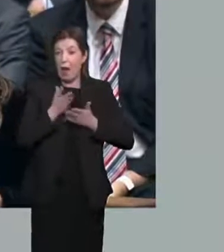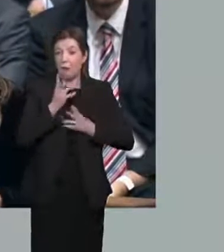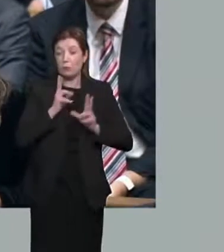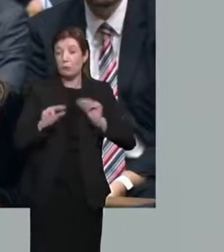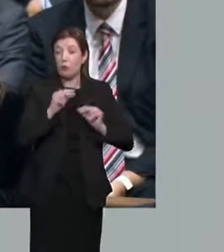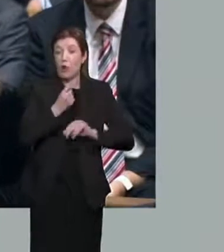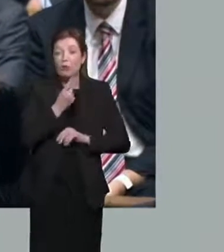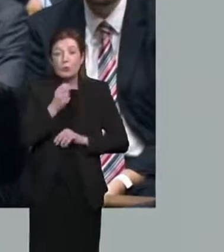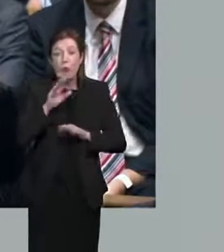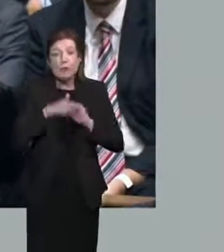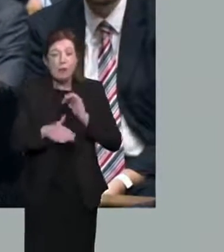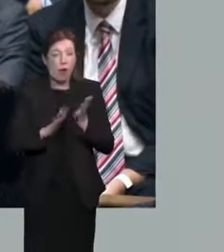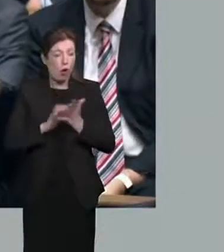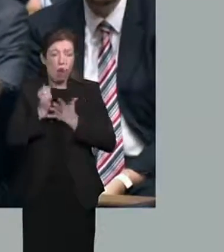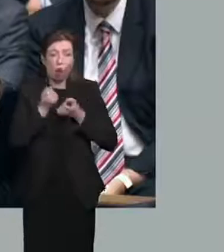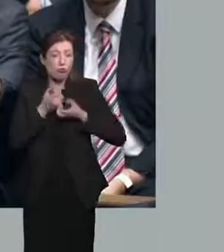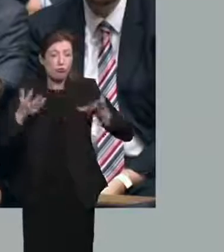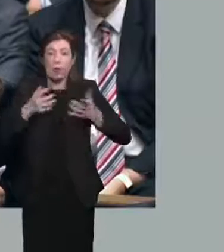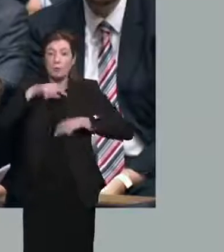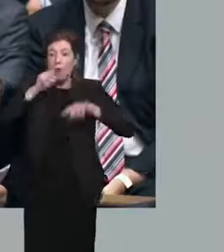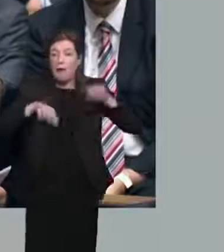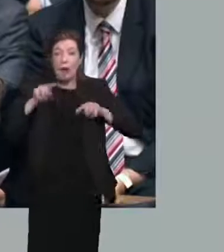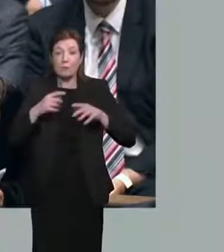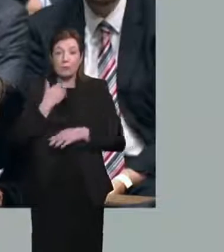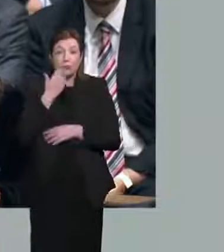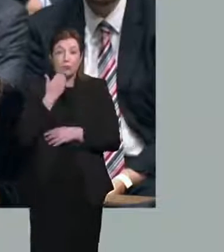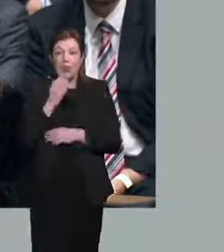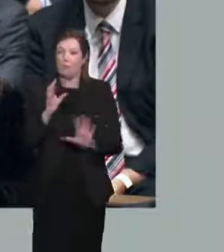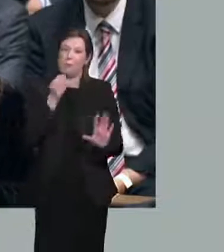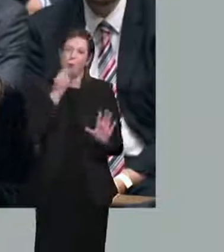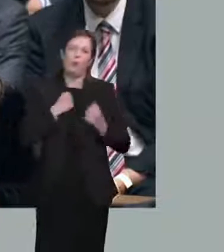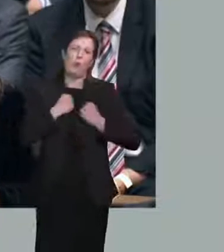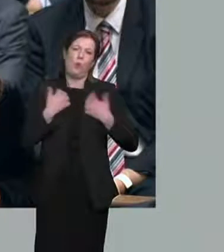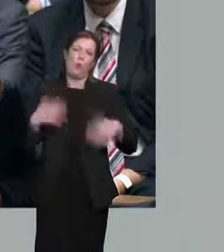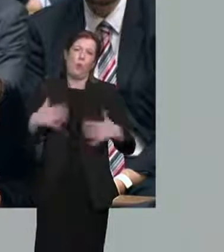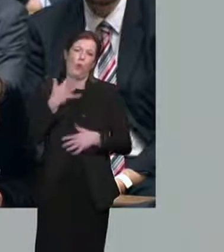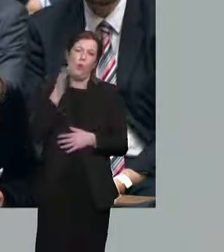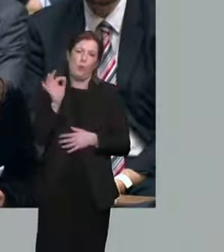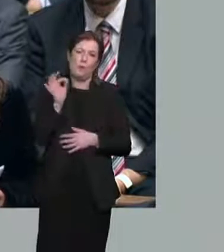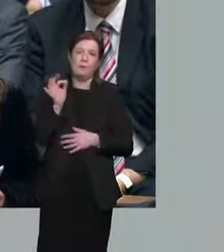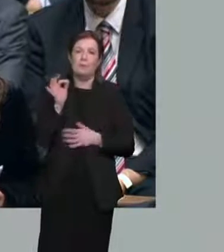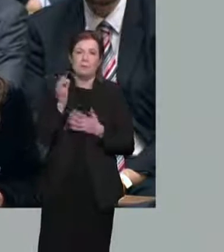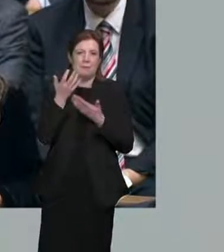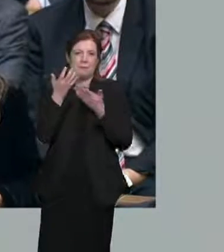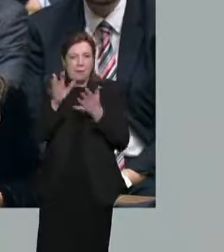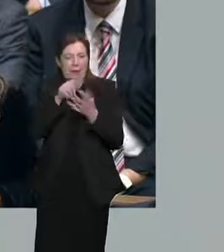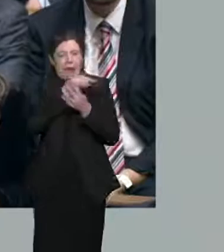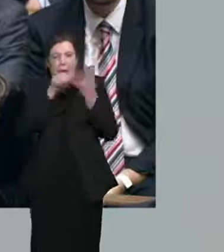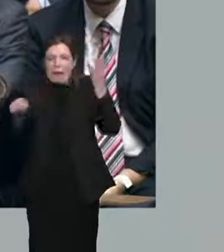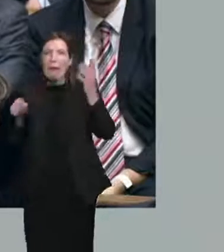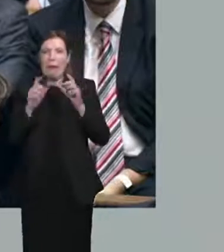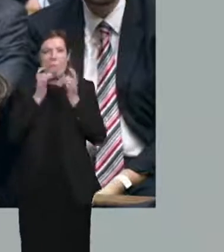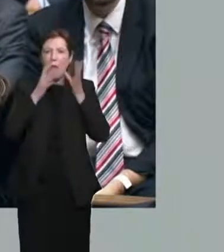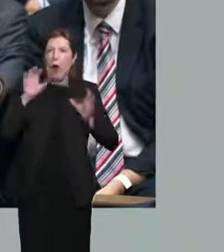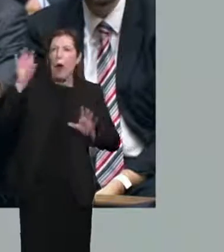Bradford, its unique cultural heritage, diversity, and let's not forget the amazing food, the birthplace of David Hockney and the Brontes, Bradford has